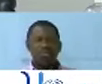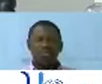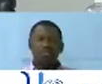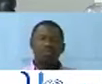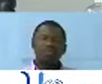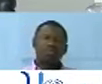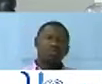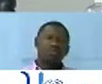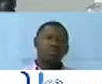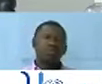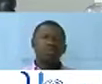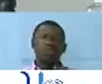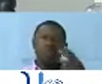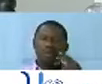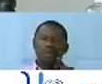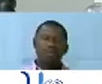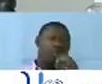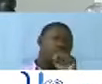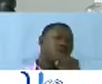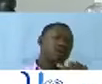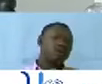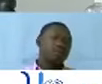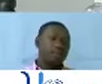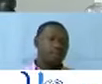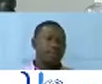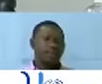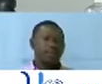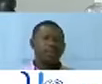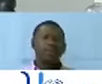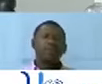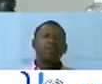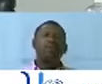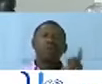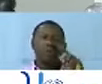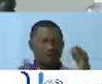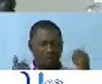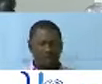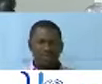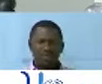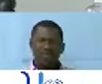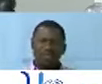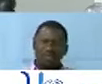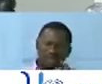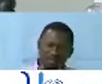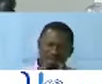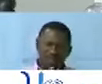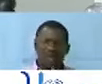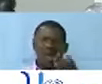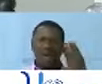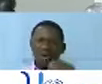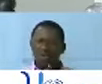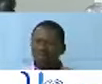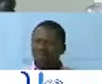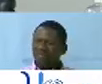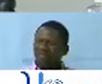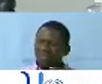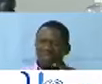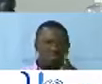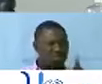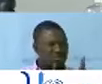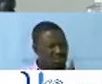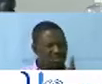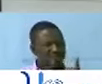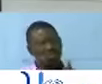just witnessed? Ganaw buñ ko jappé nak ci kanami lawyer yoyu be yobuko ndax duñ ñu mëna wax ñen lawyer neen yi ndax ngeen togon nak